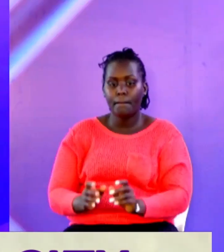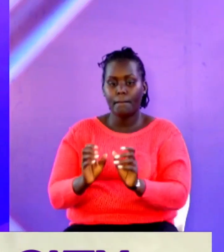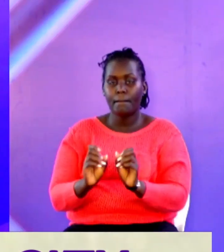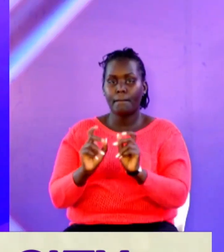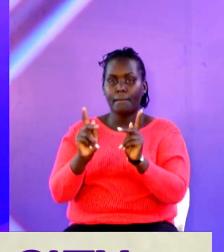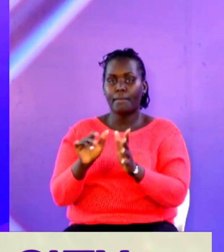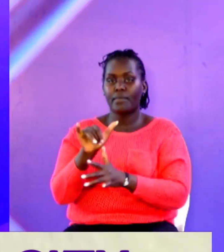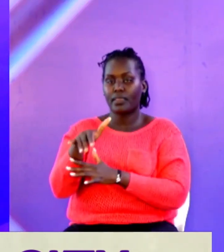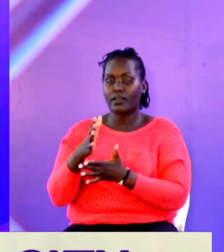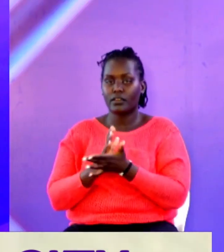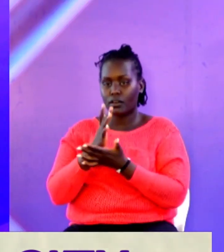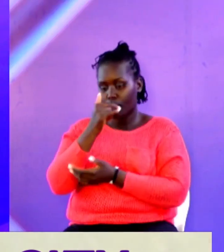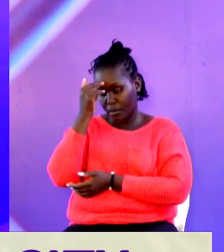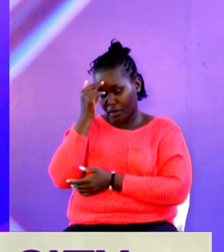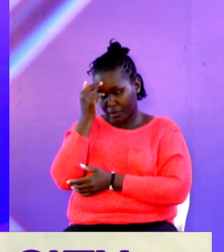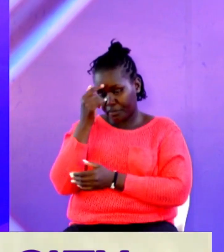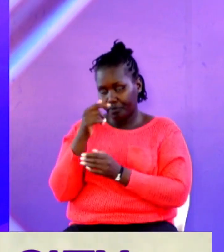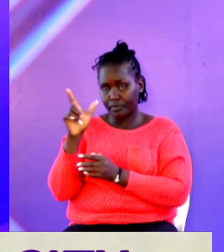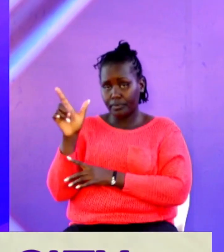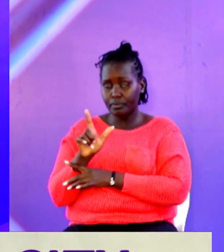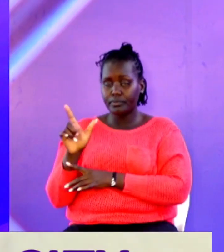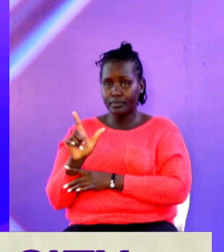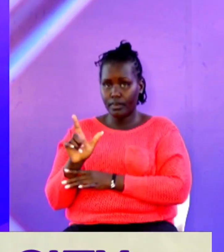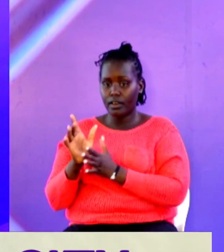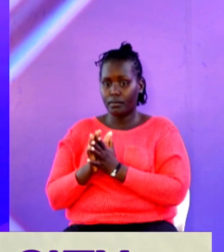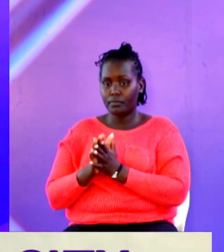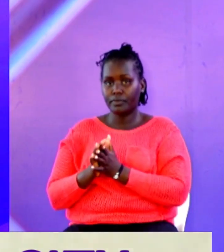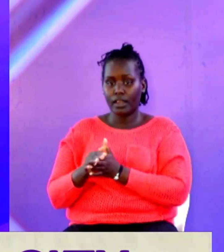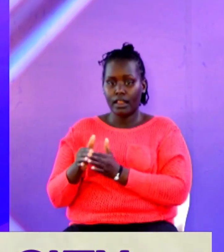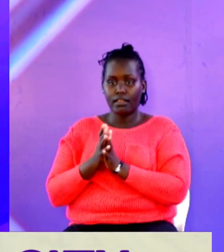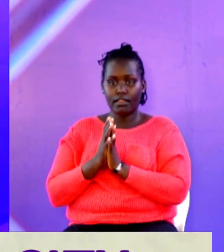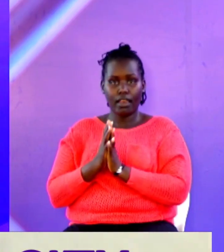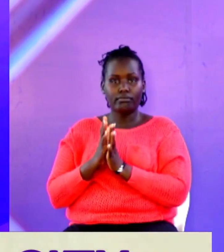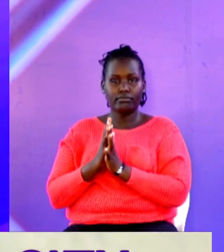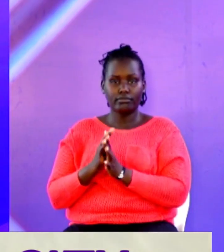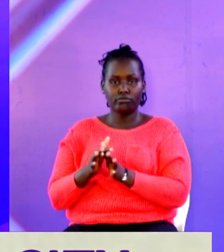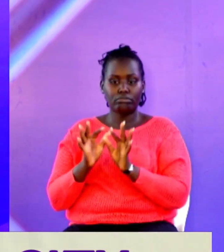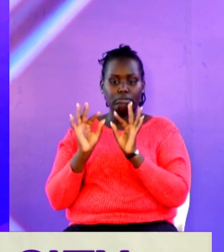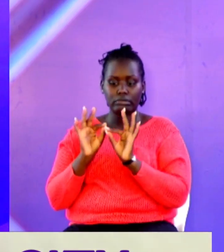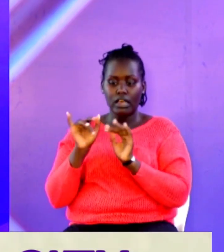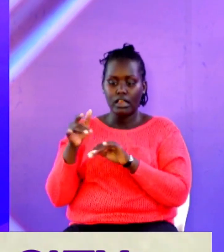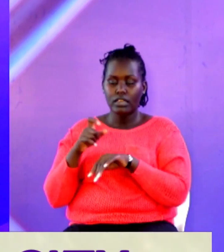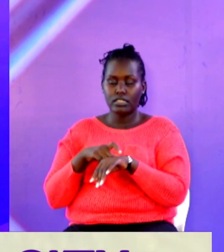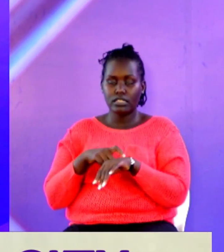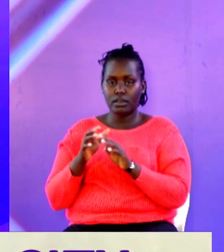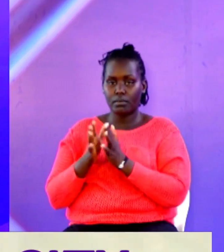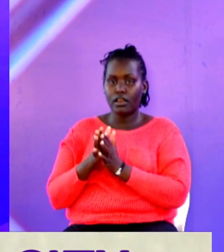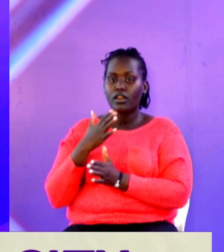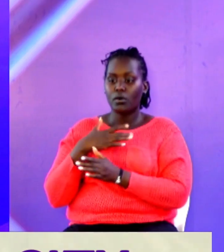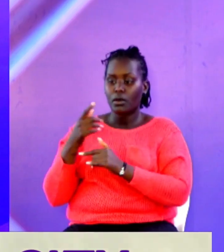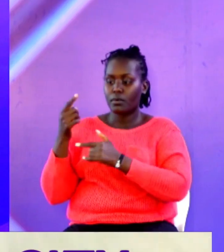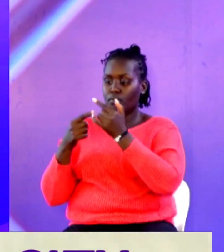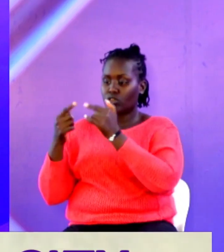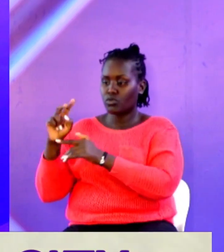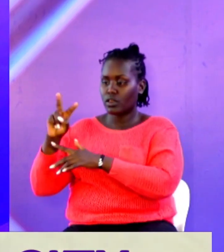Okay, that is true, because Liverpool are looking sharp this season, and maybe they are looking to win their